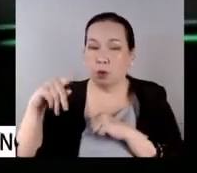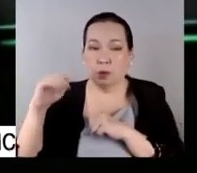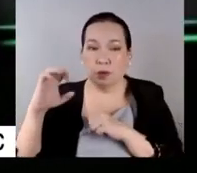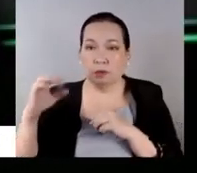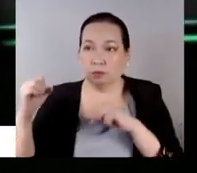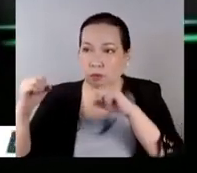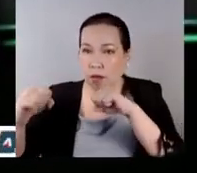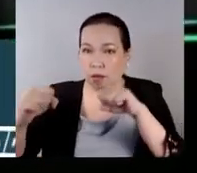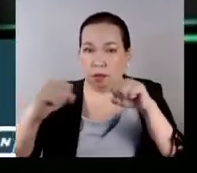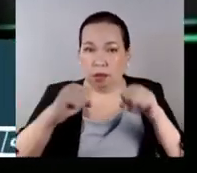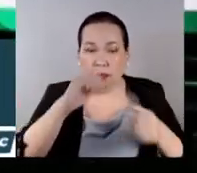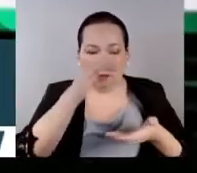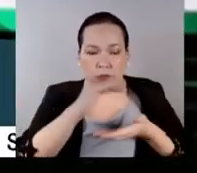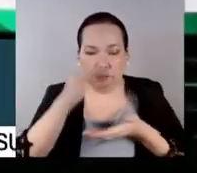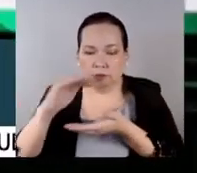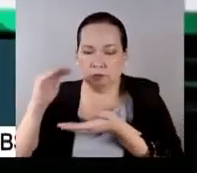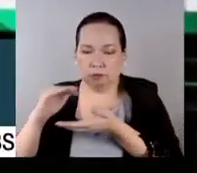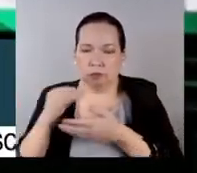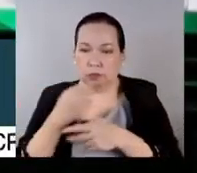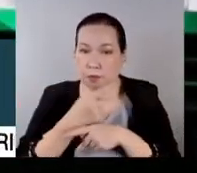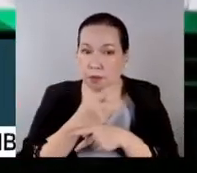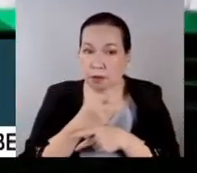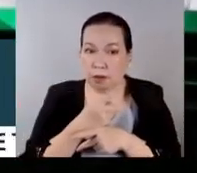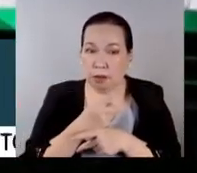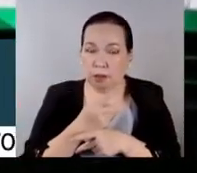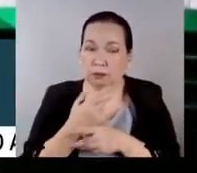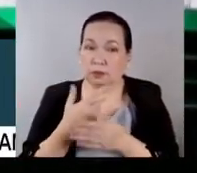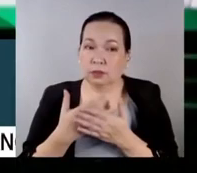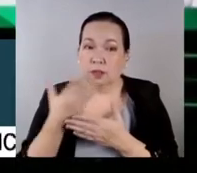production targets for next year is one of the ways